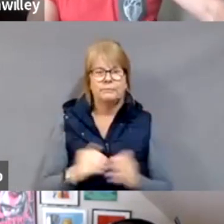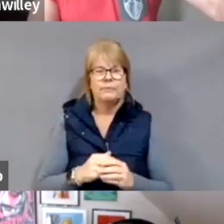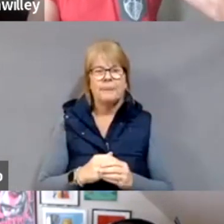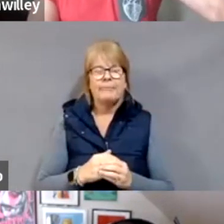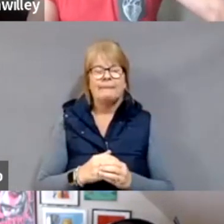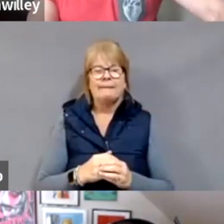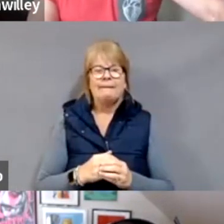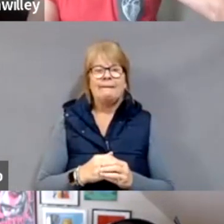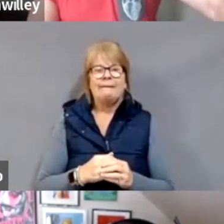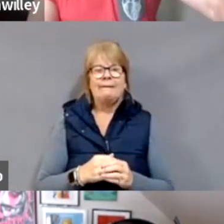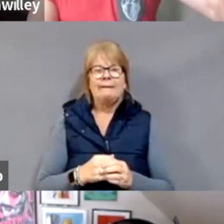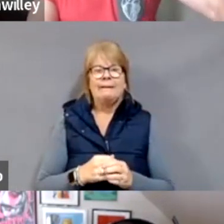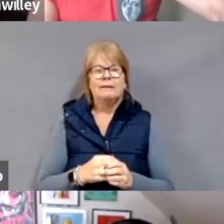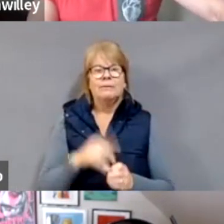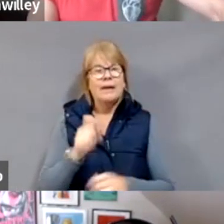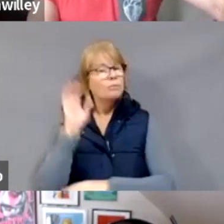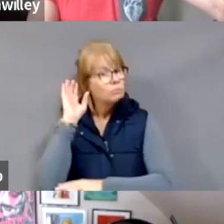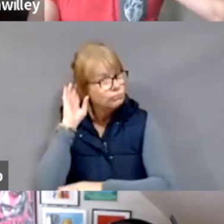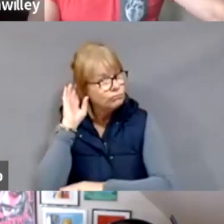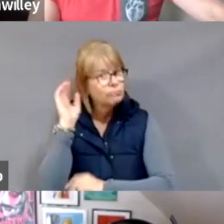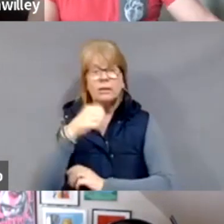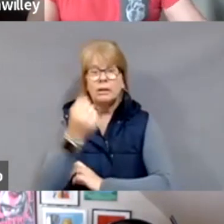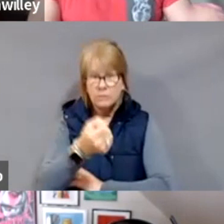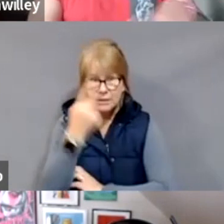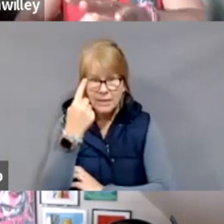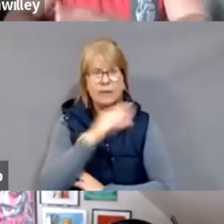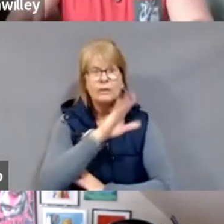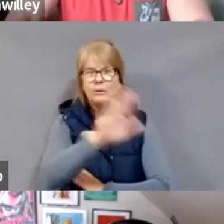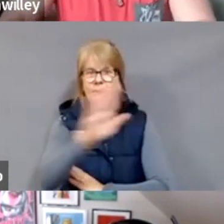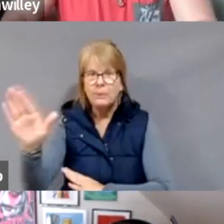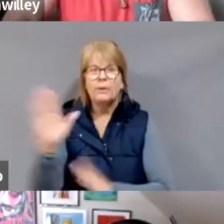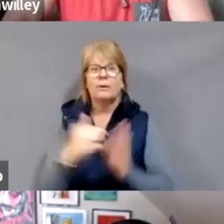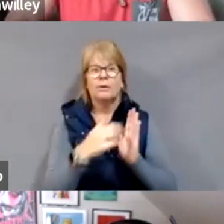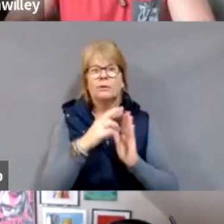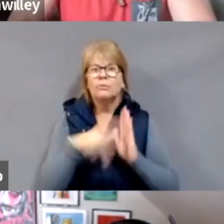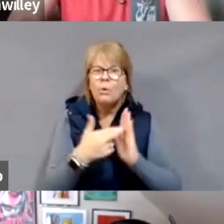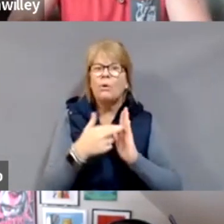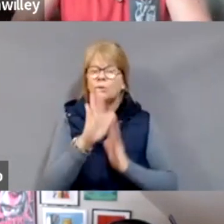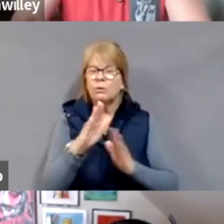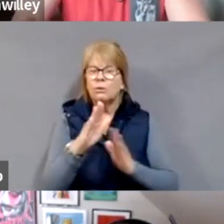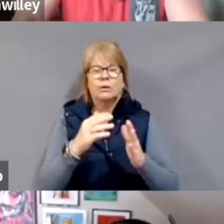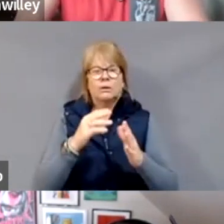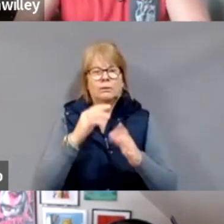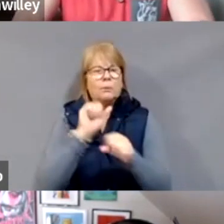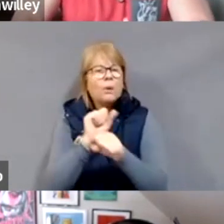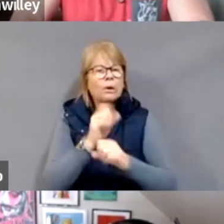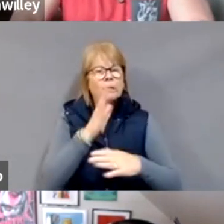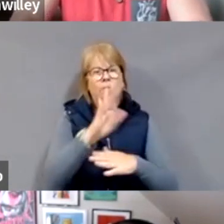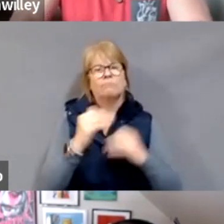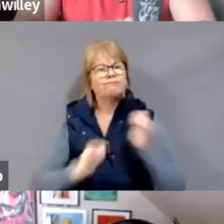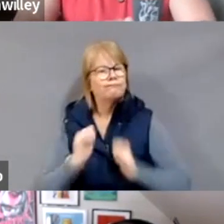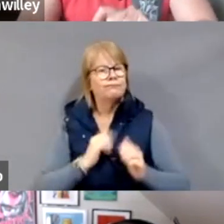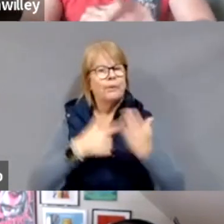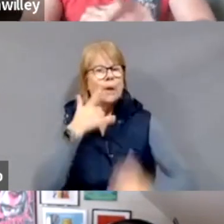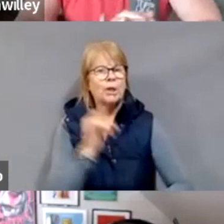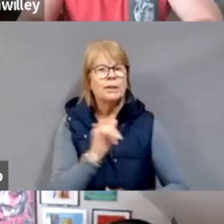our job to listen to freelance artists and to understand what they're doing and to meet them. And we fail all the time at it as artistic directors. But